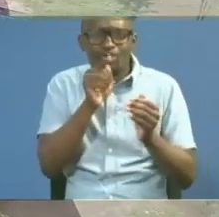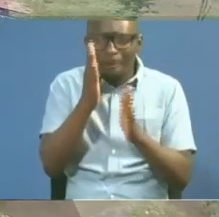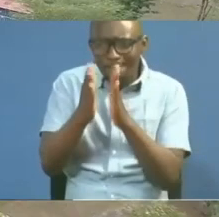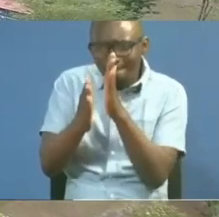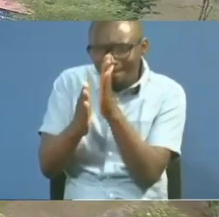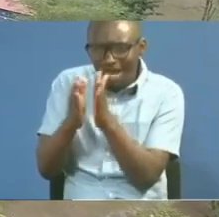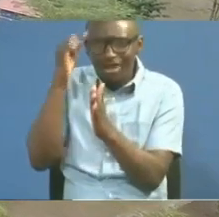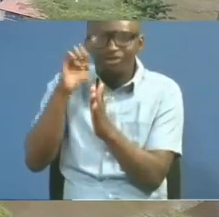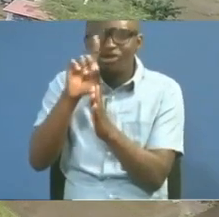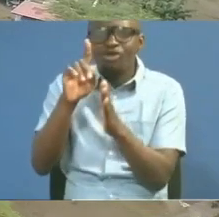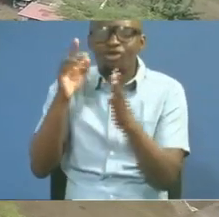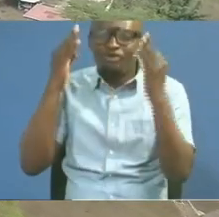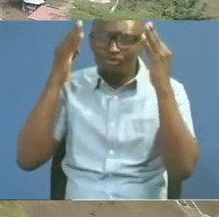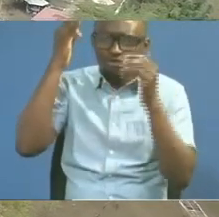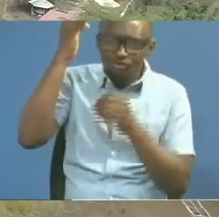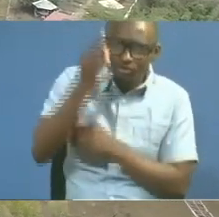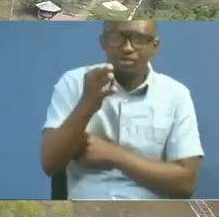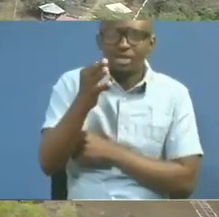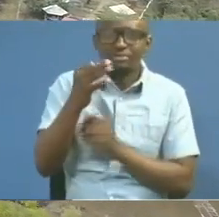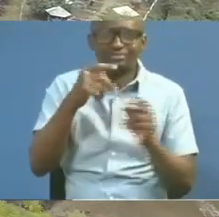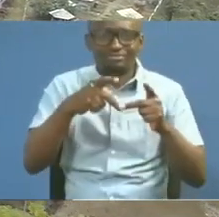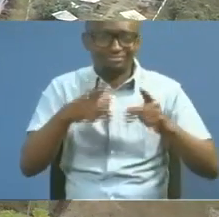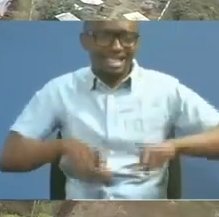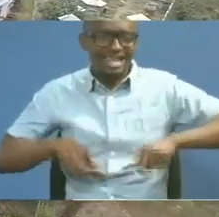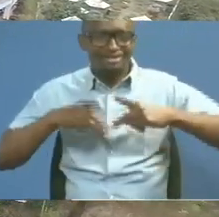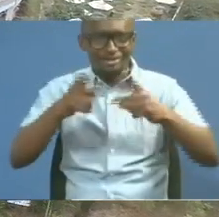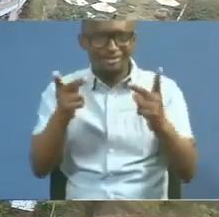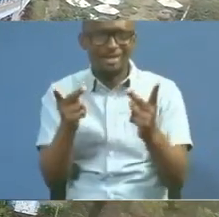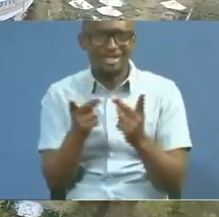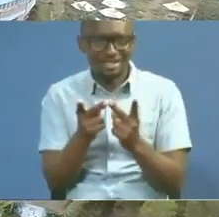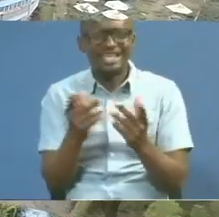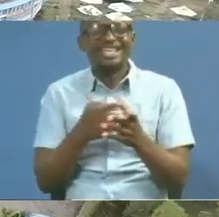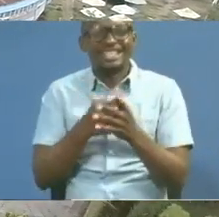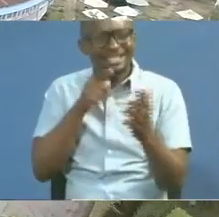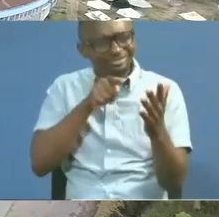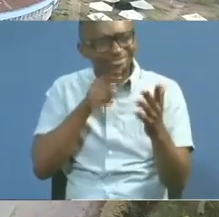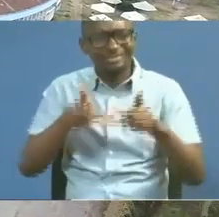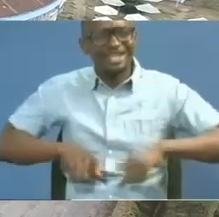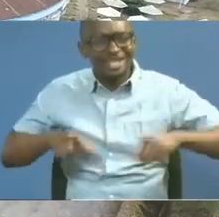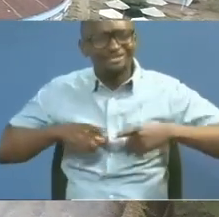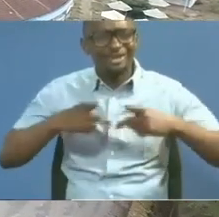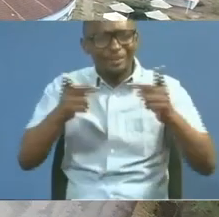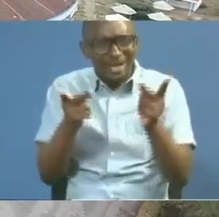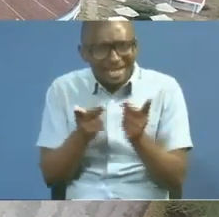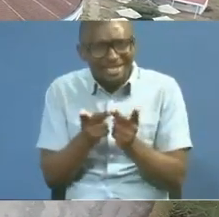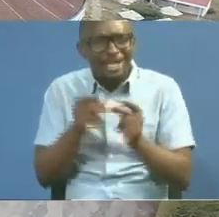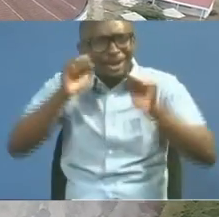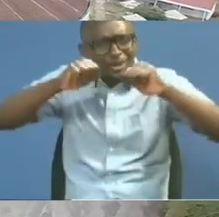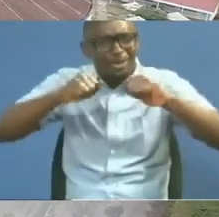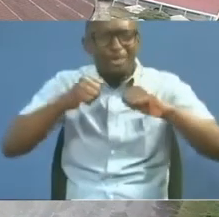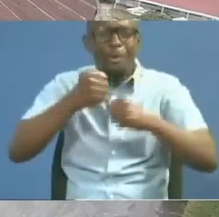we plan our future settlements. And even in those existing settlements, how can we make them